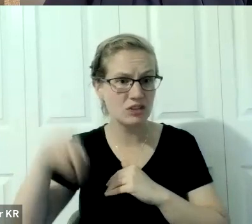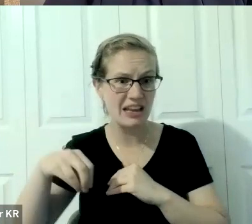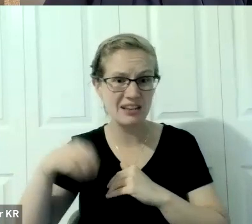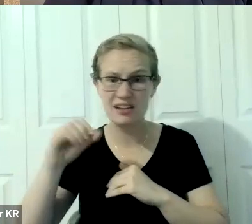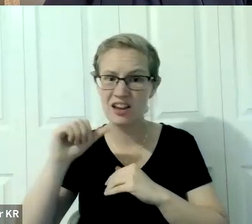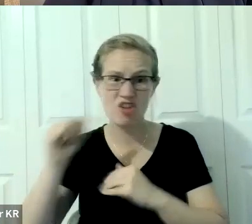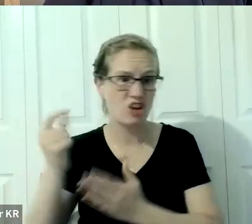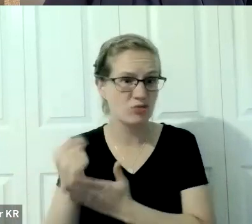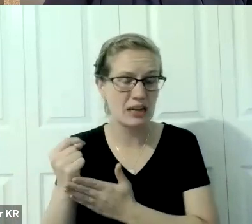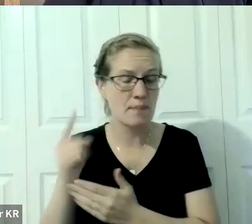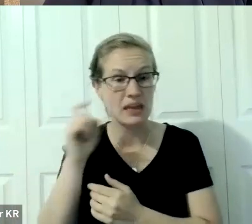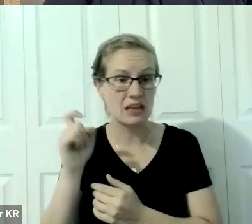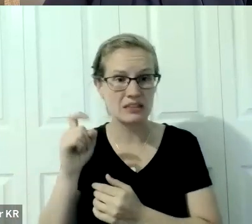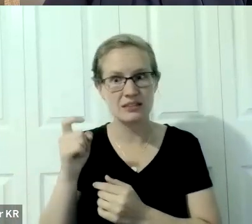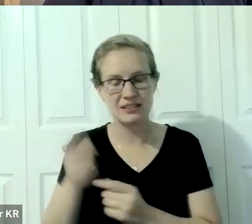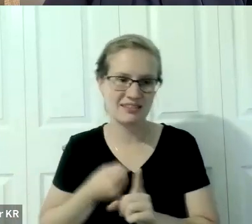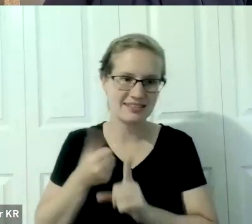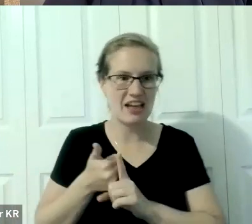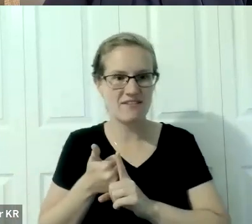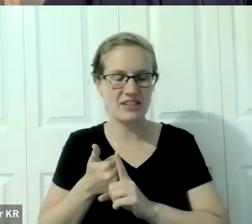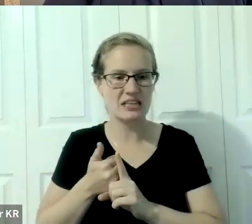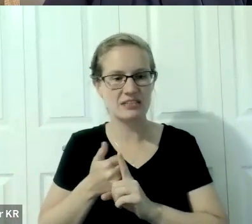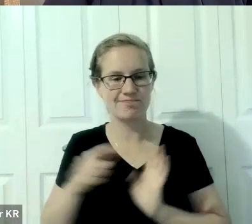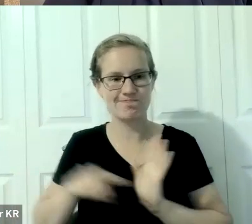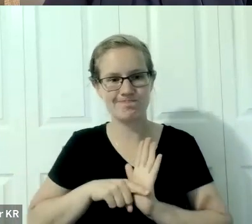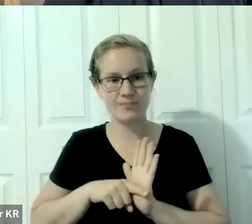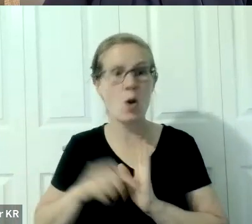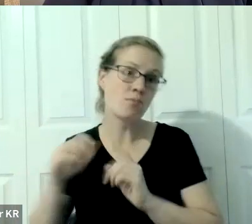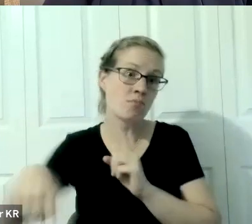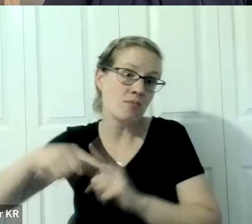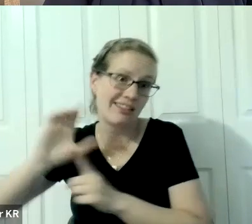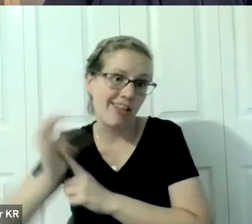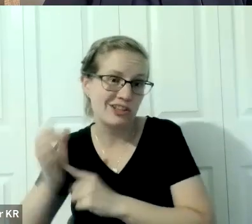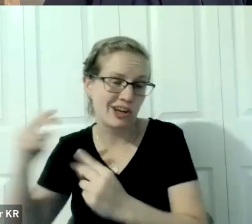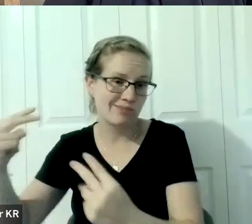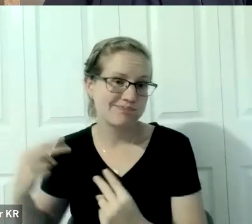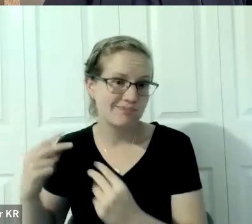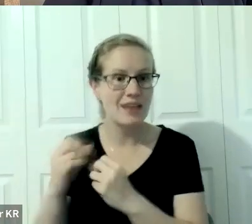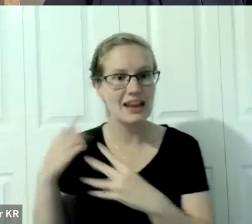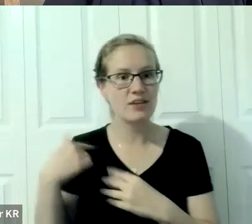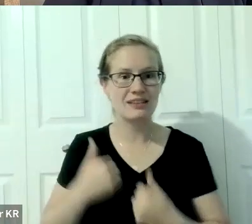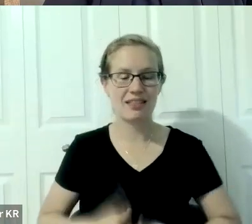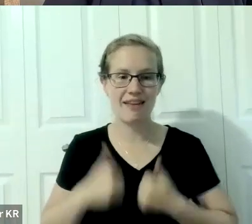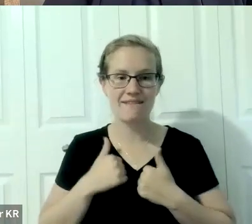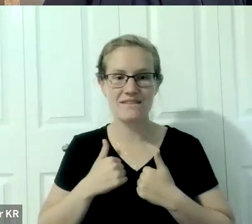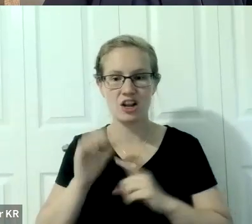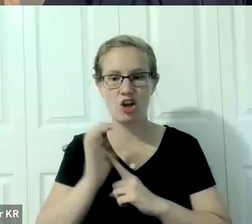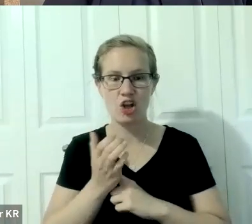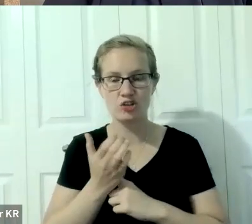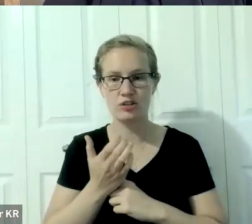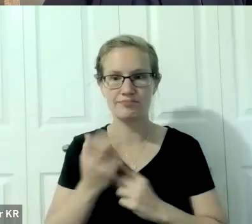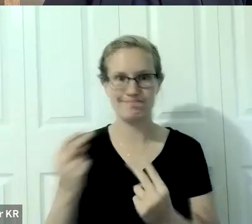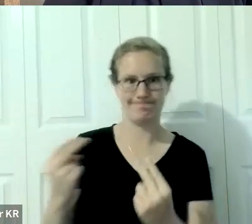untreated because of this self-stigmatization or part of the culture. You know, many of us live in cultures where, you know, it's looked down